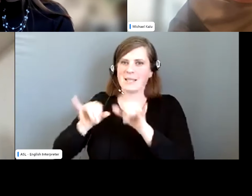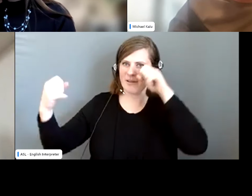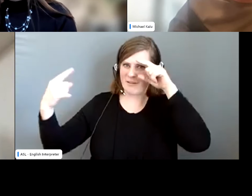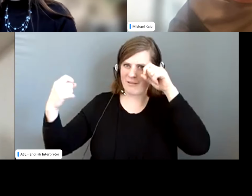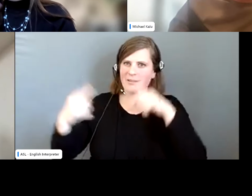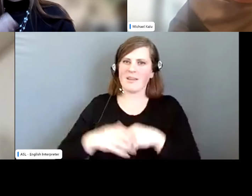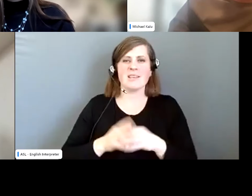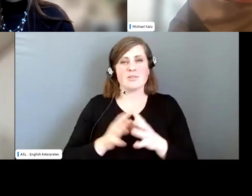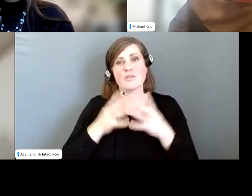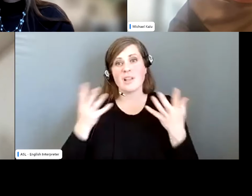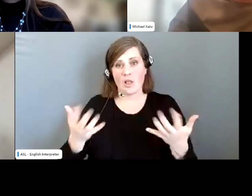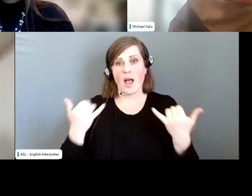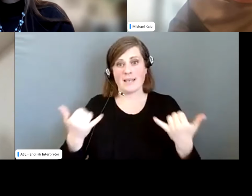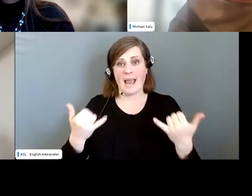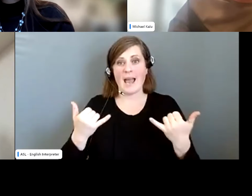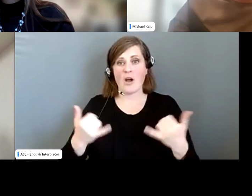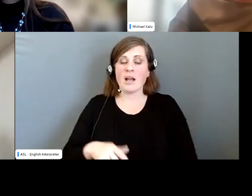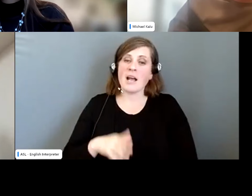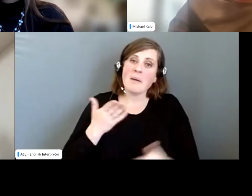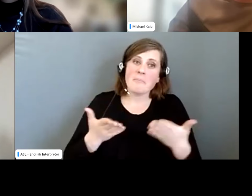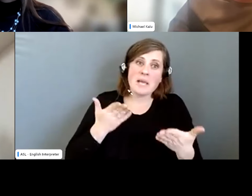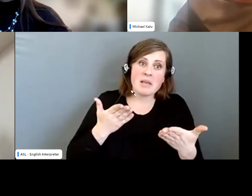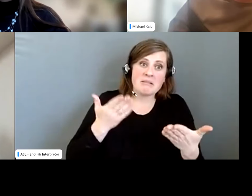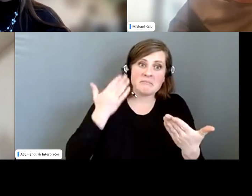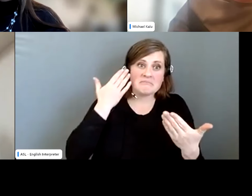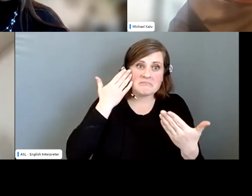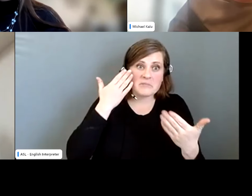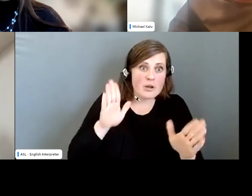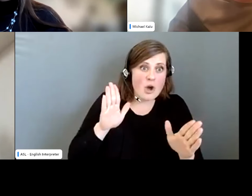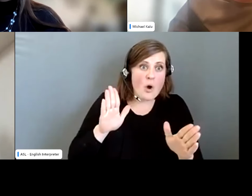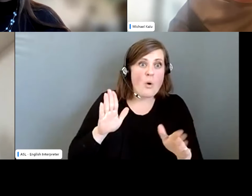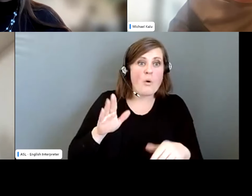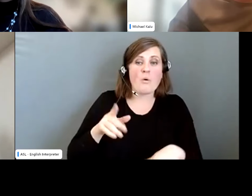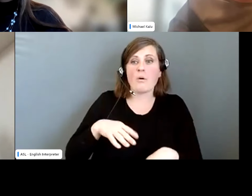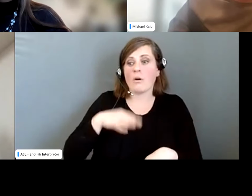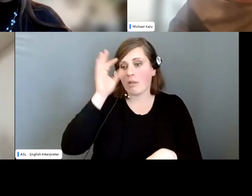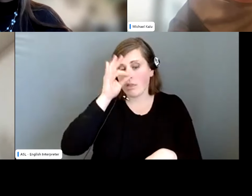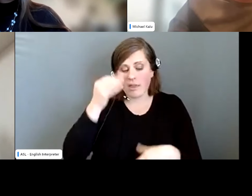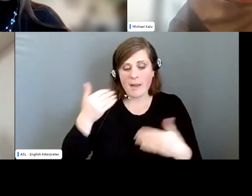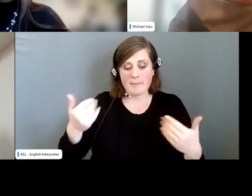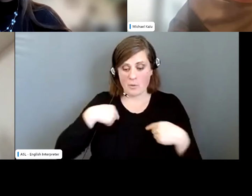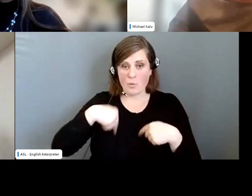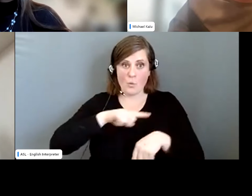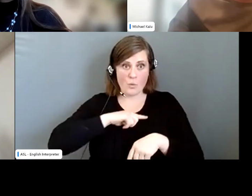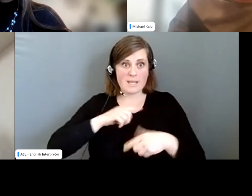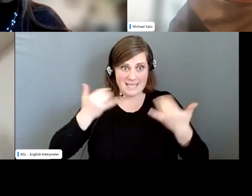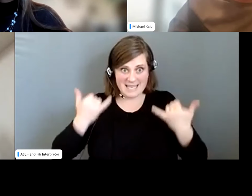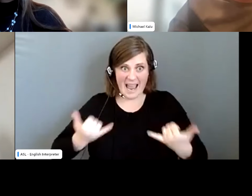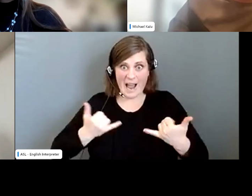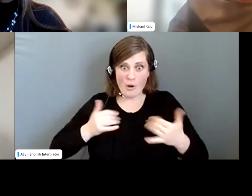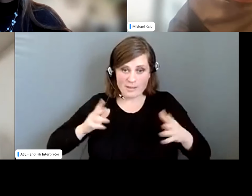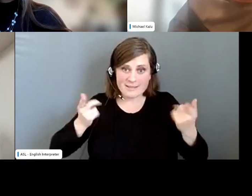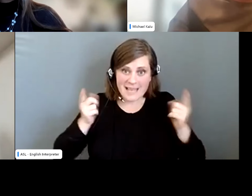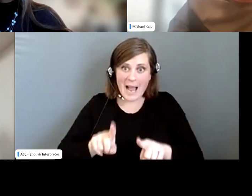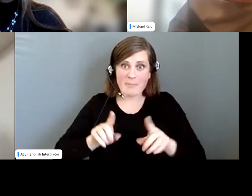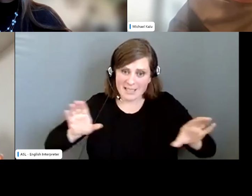lot going on. It might not look like it, but there's a lot going on because we're talking about seniors, right? You would hear a lot